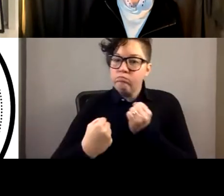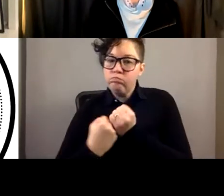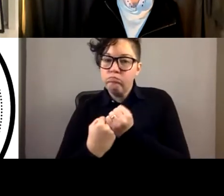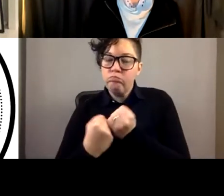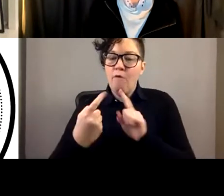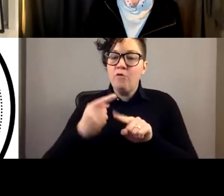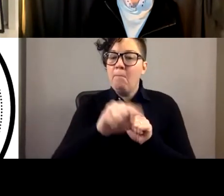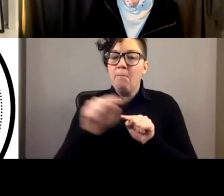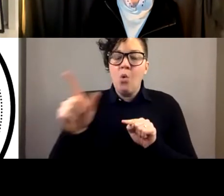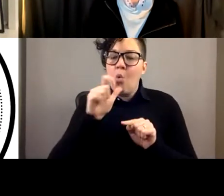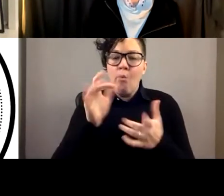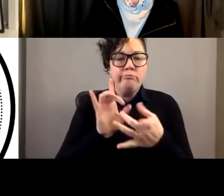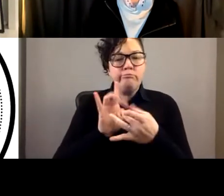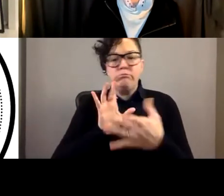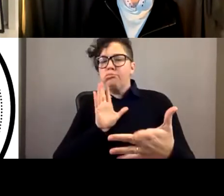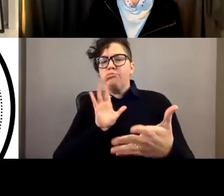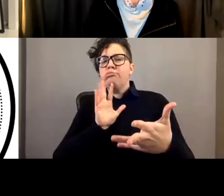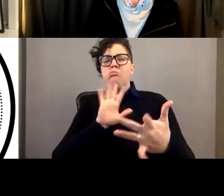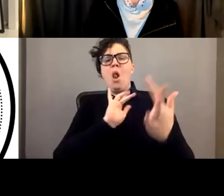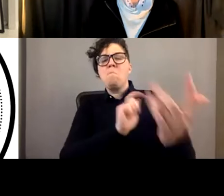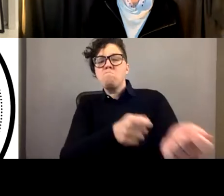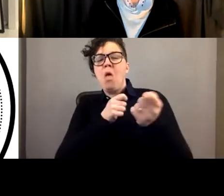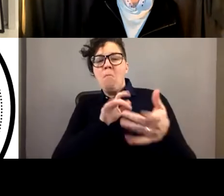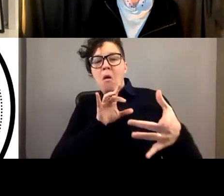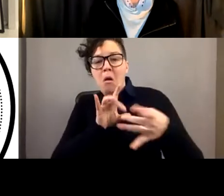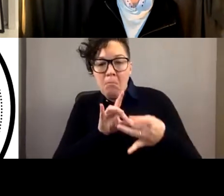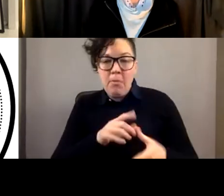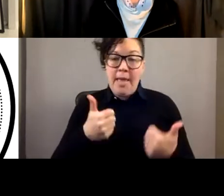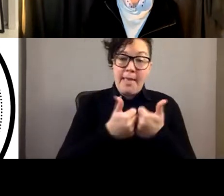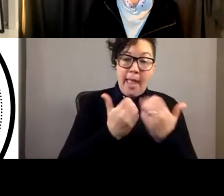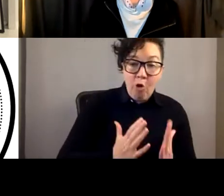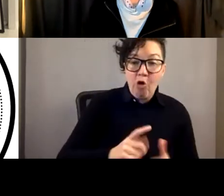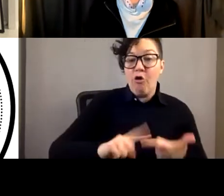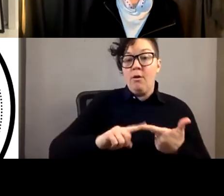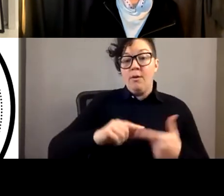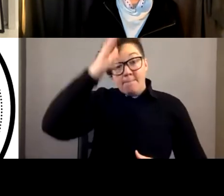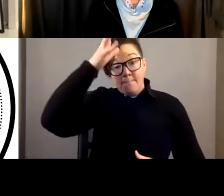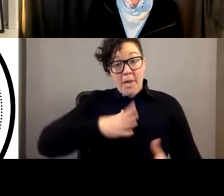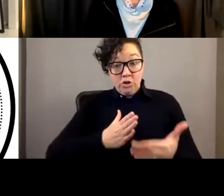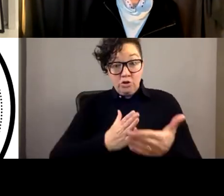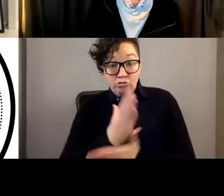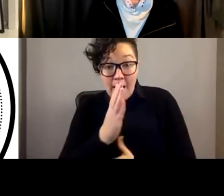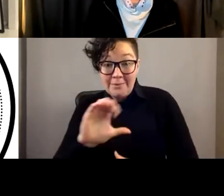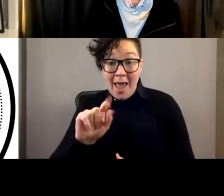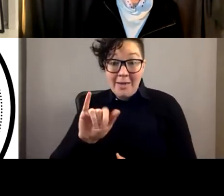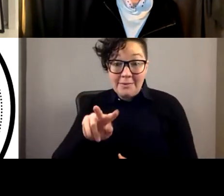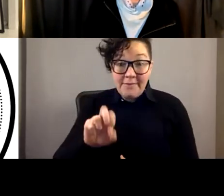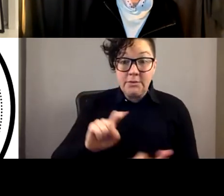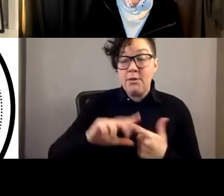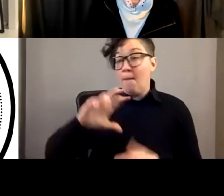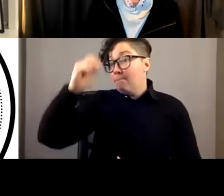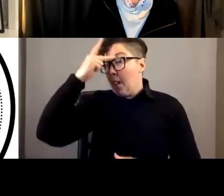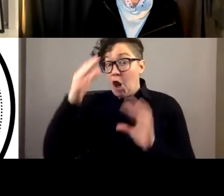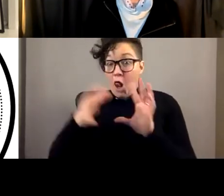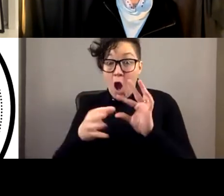disconnected constituents, including gamers, men's rights activists, and conservative political commentators, to execute a